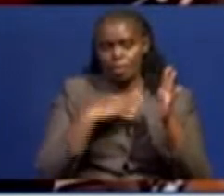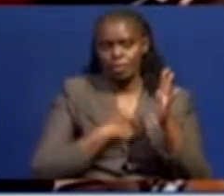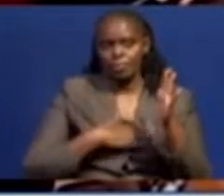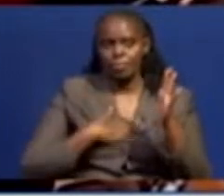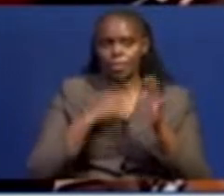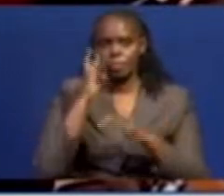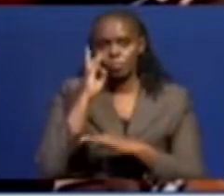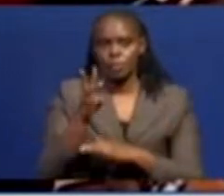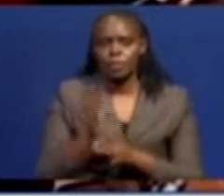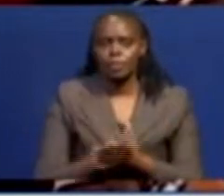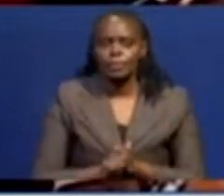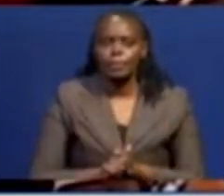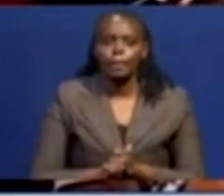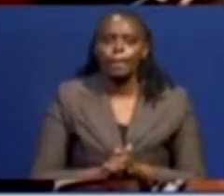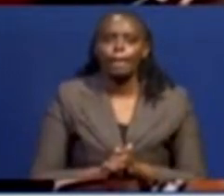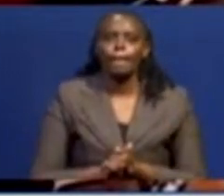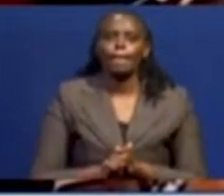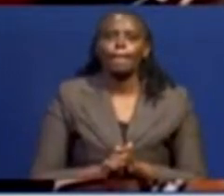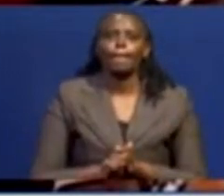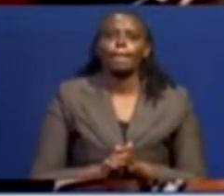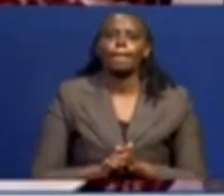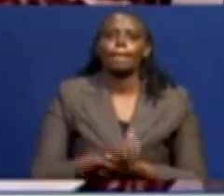Kindly read it out, Madam Witness.